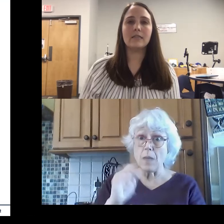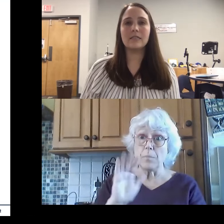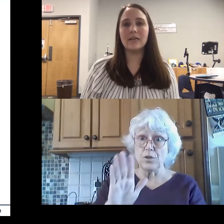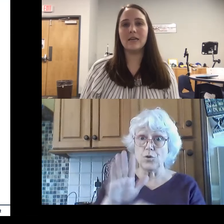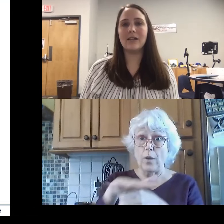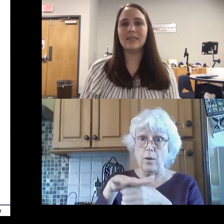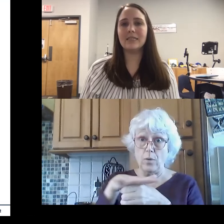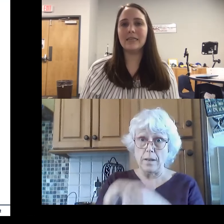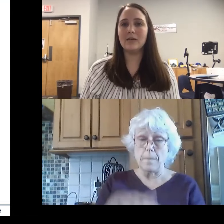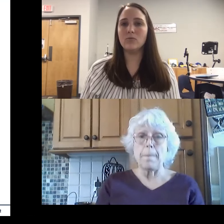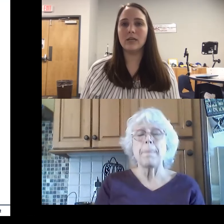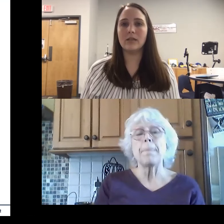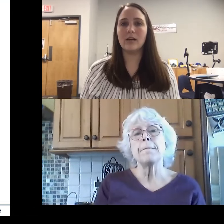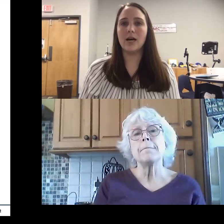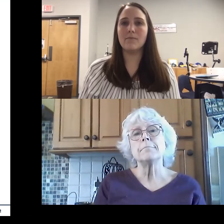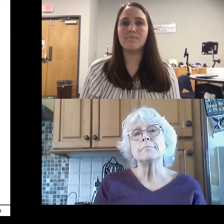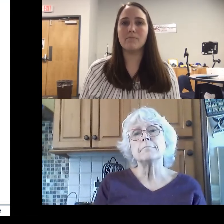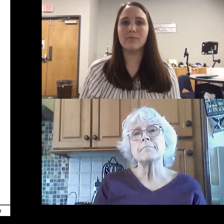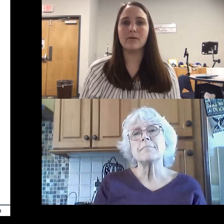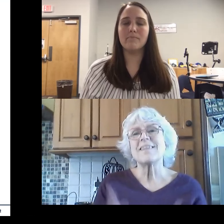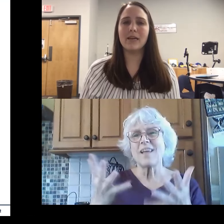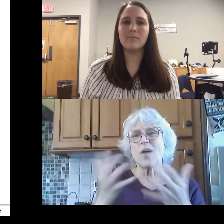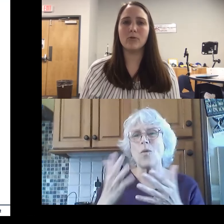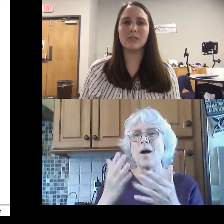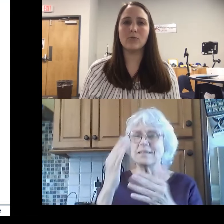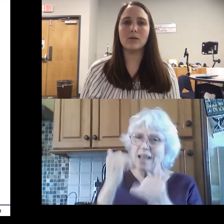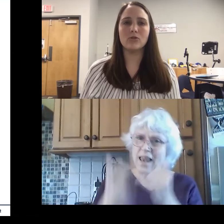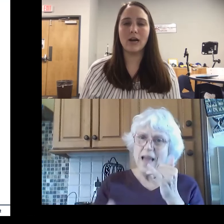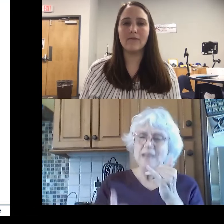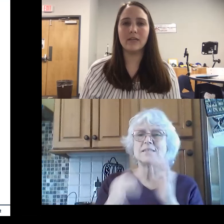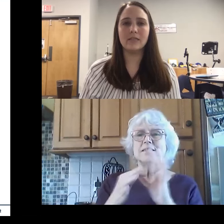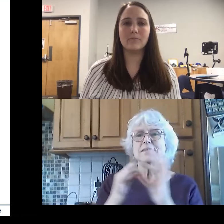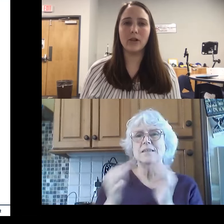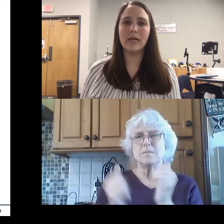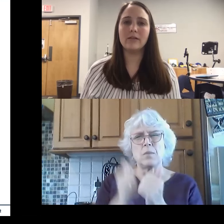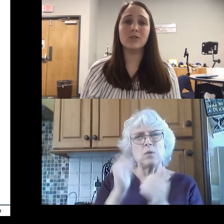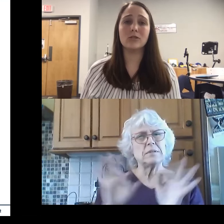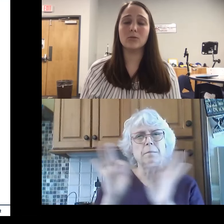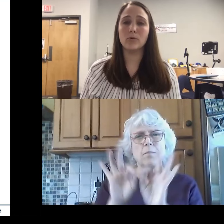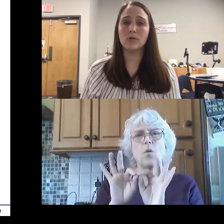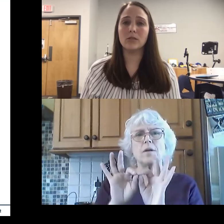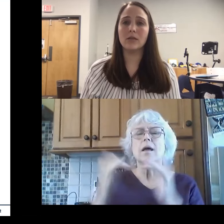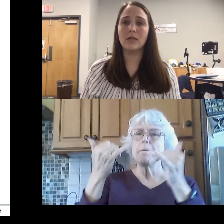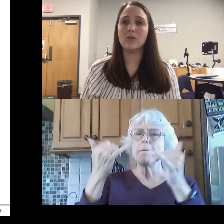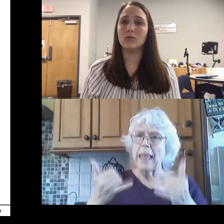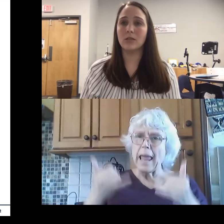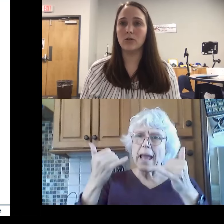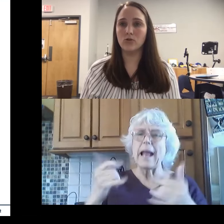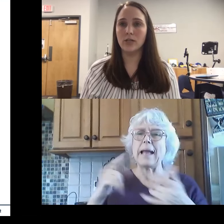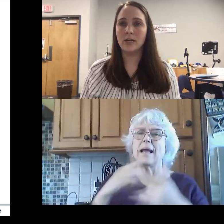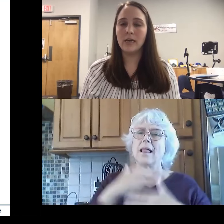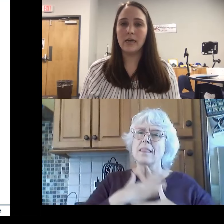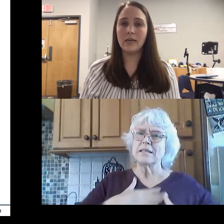And I like to end with, um, the main importance I want to drive is play, leisure, and sports equals